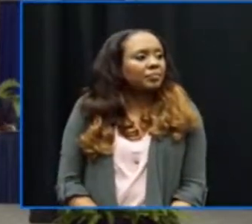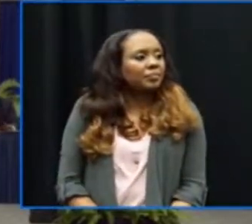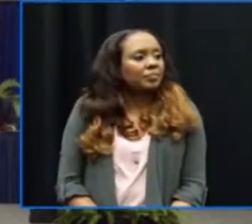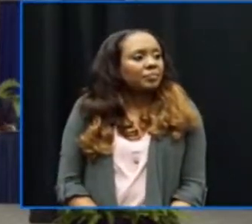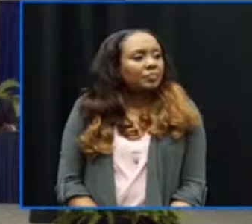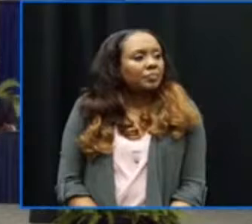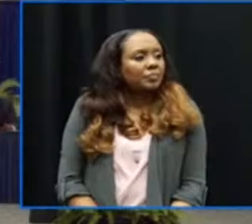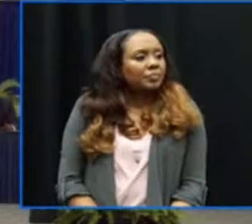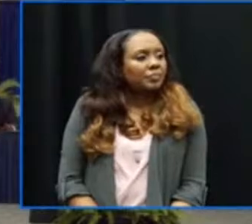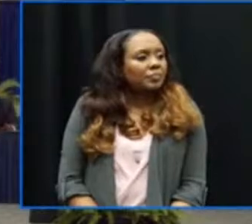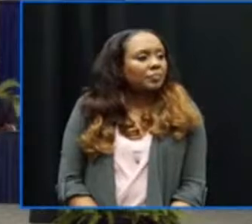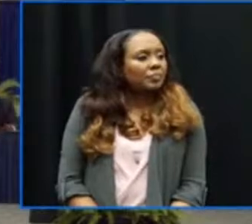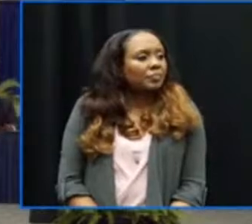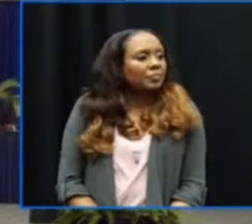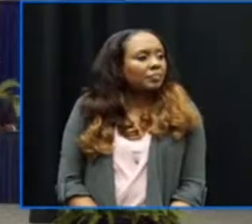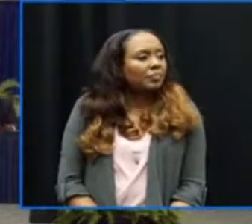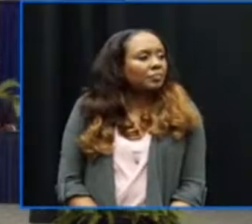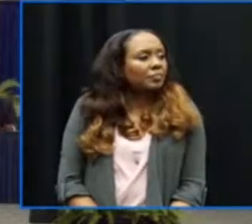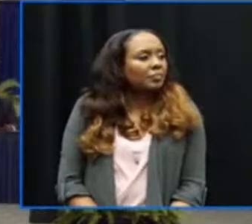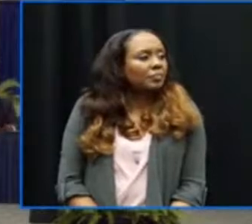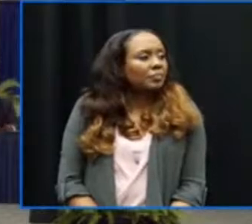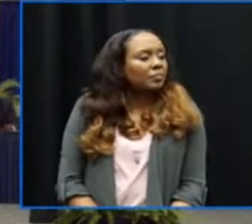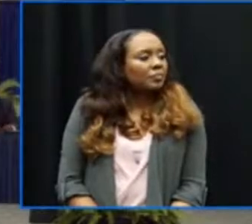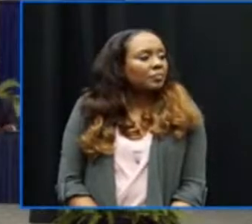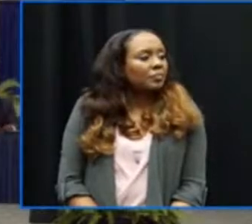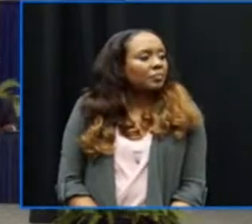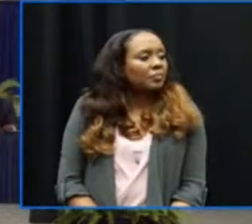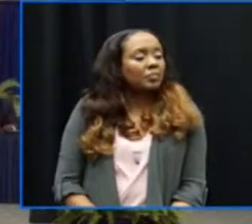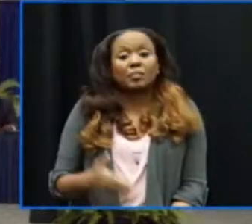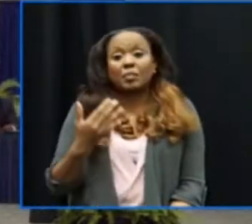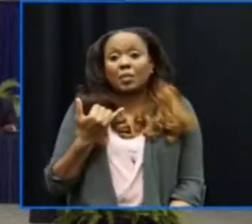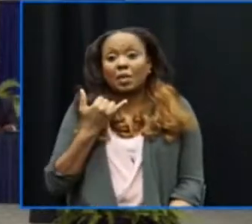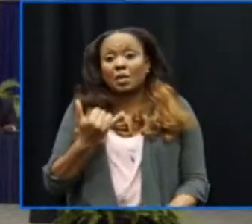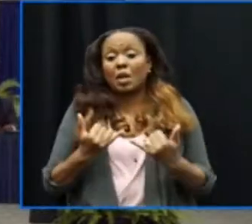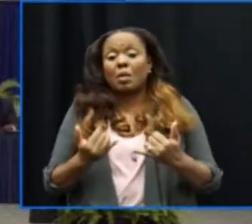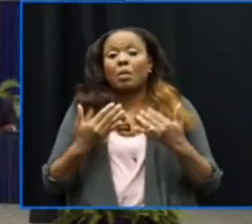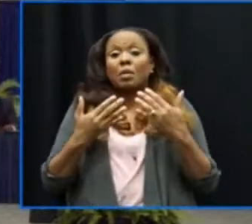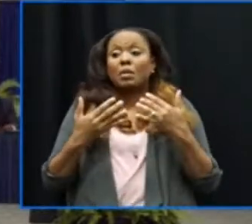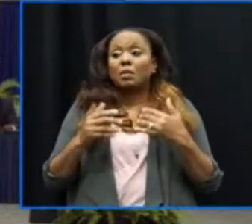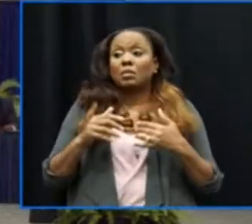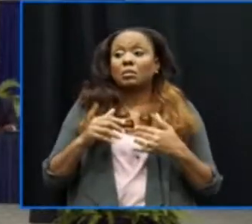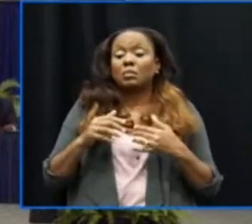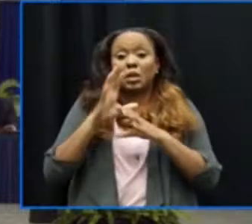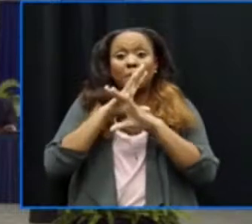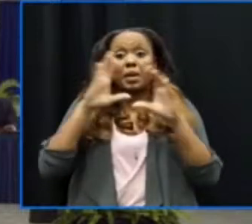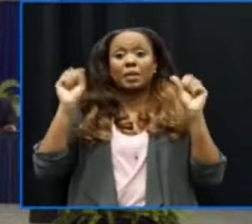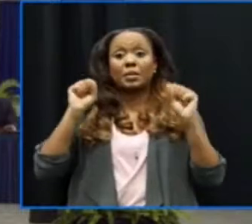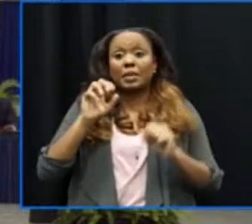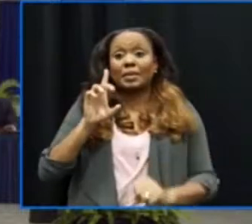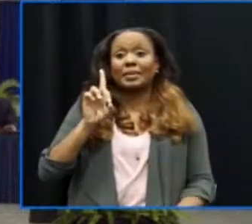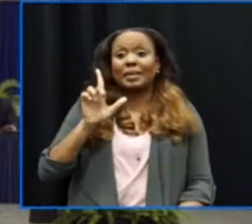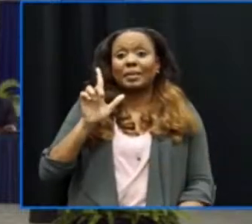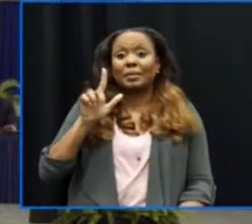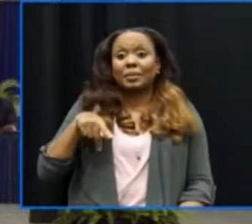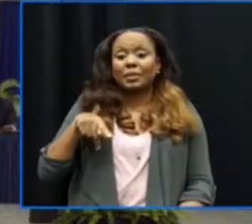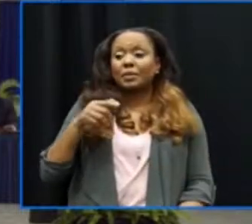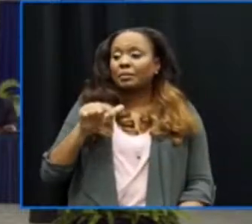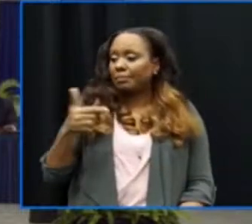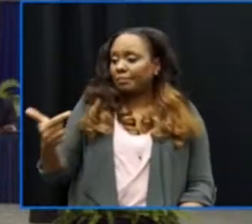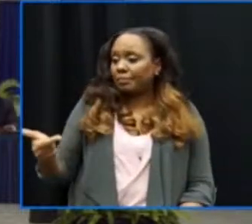Thank you very much. I'd like to now invite the President of the Democratic Labour Party, Mr. Ronnie Yearwood, to speak with us. Thank you.